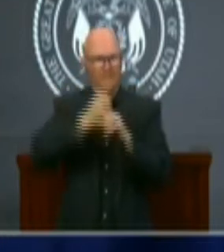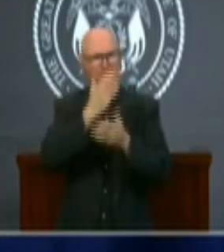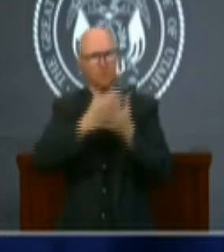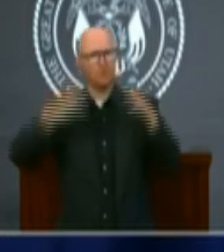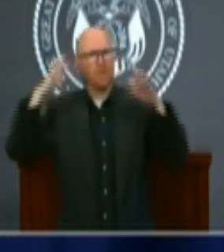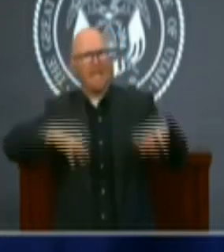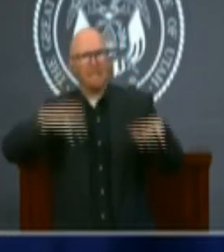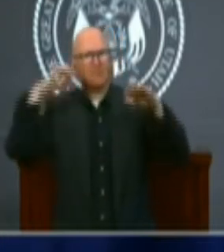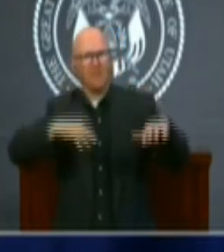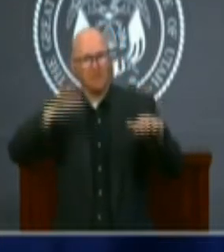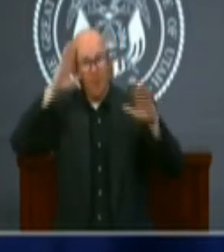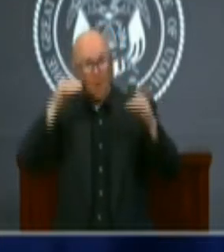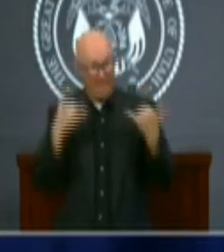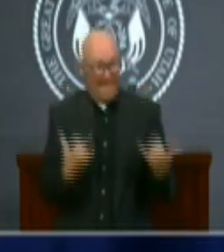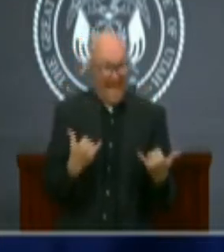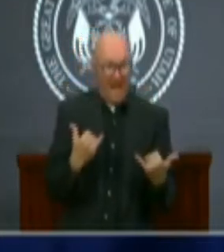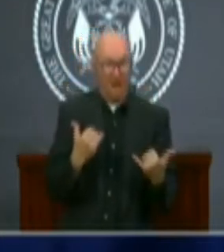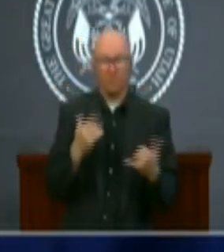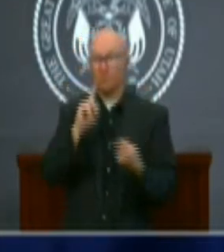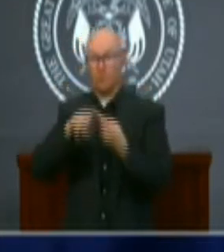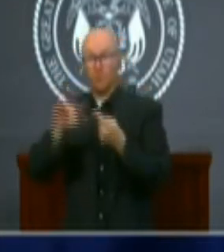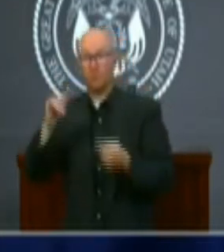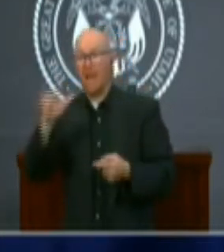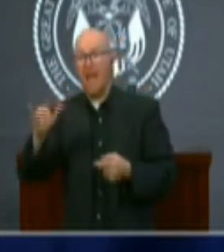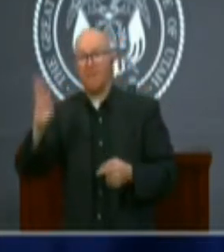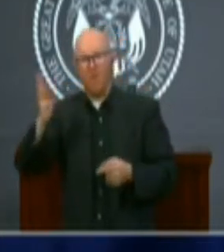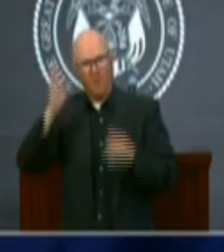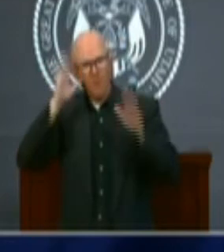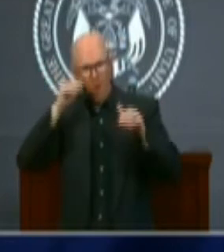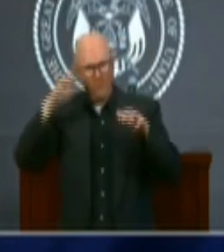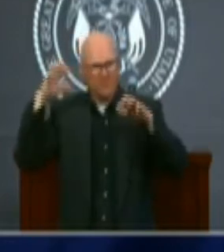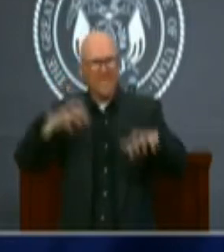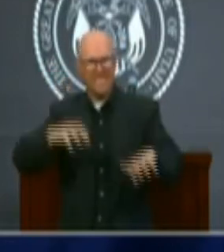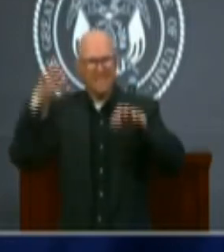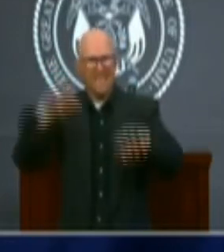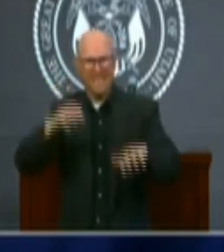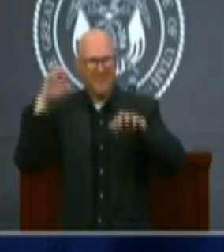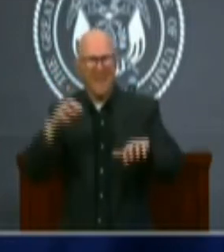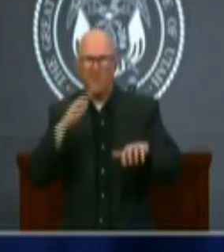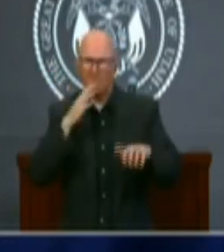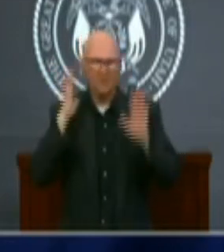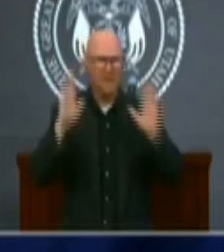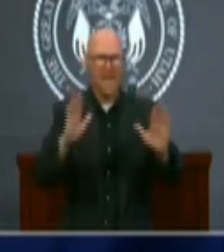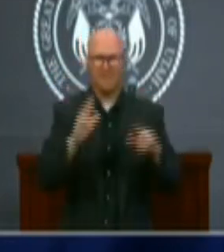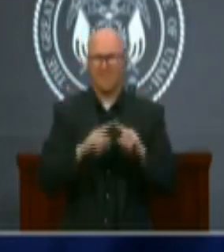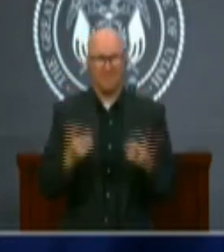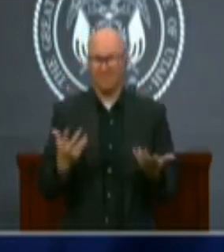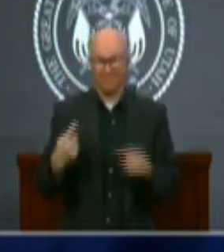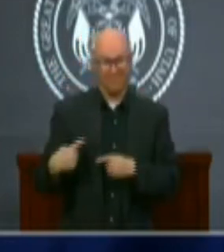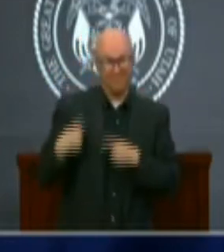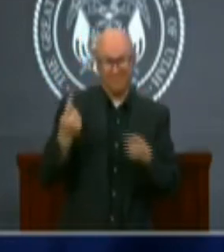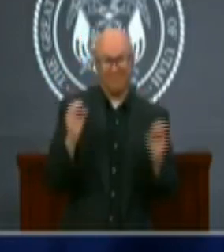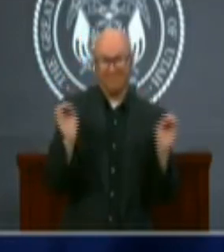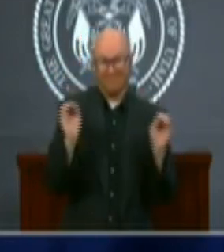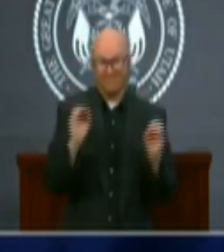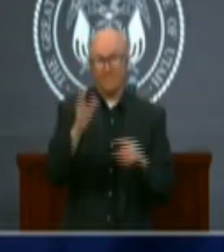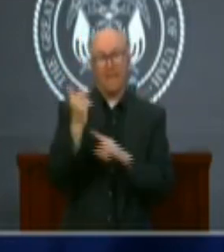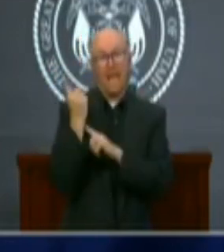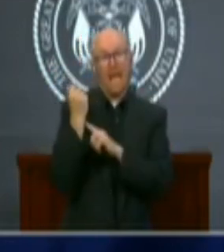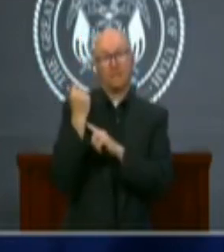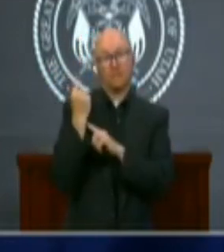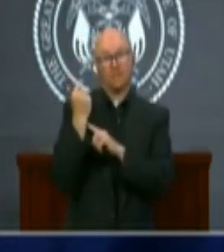some storms between now and July 4th. But my understanding is last year we had over 60 fires